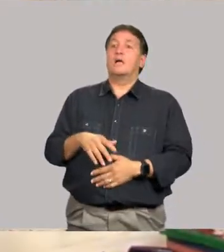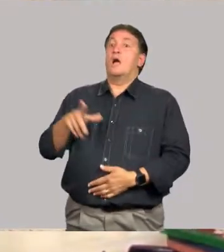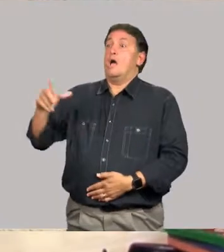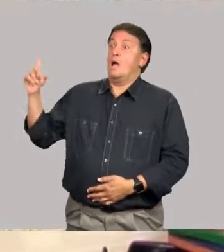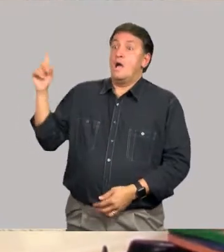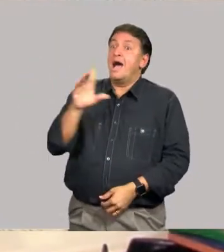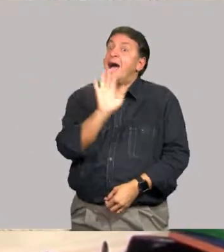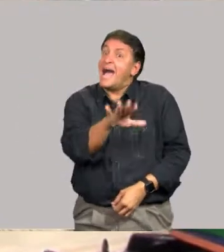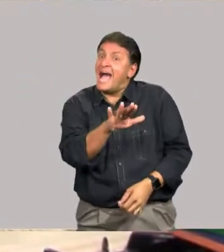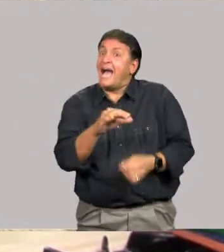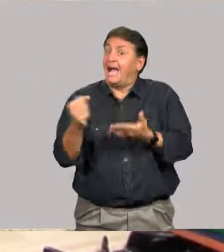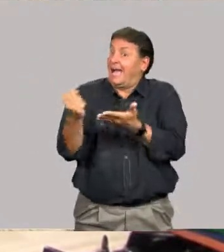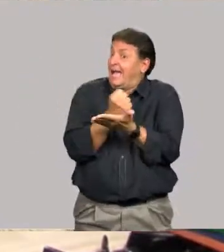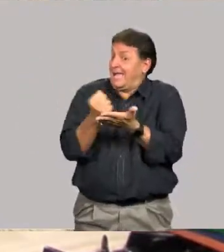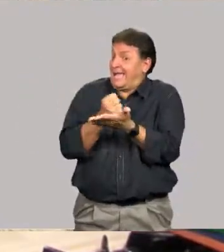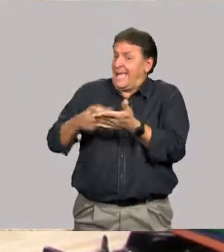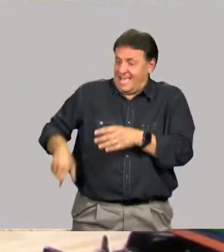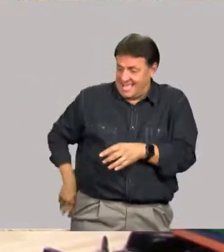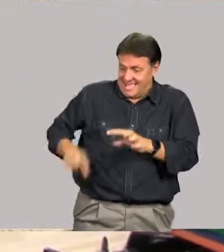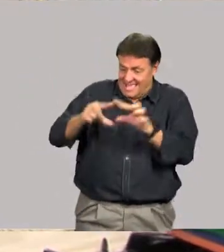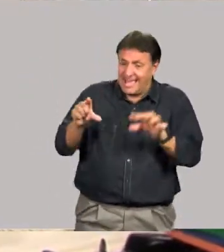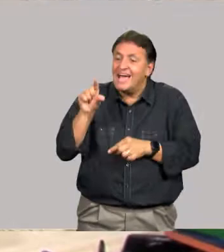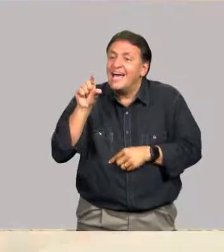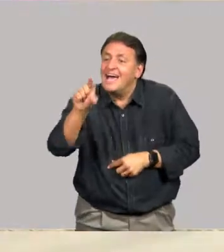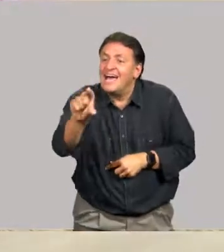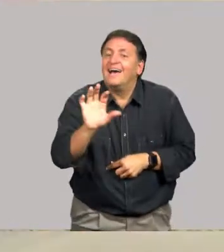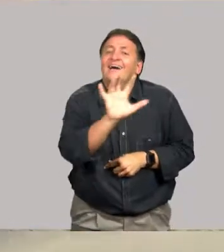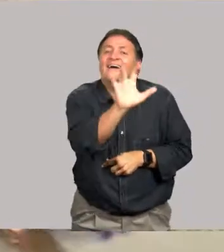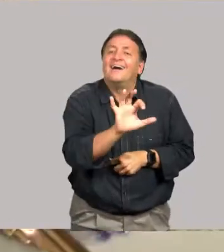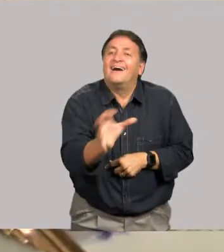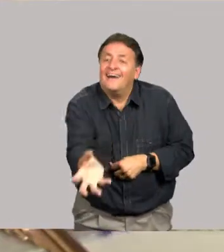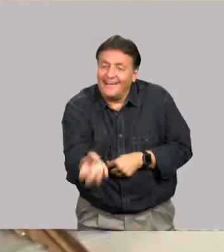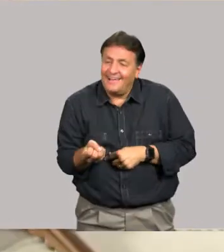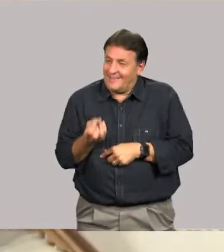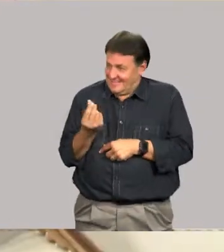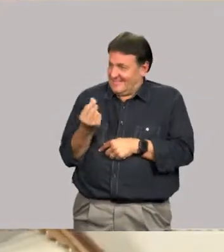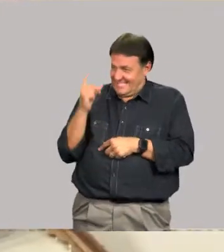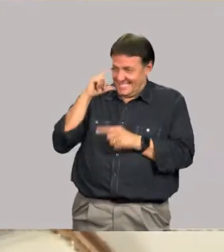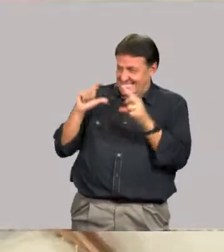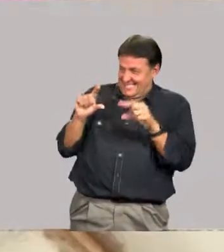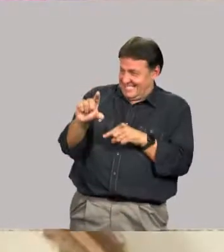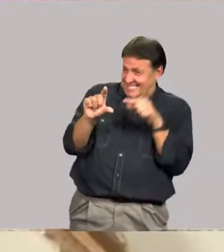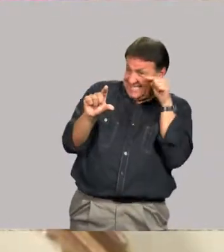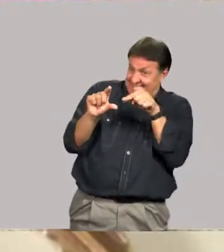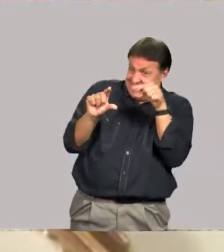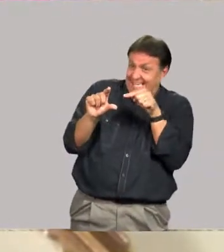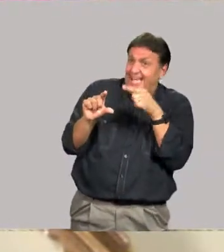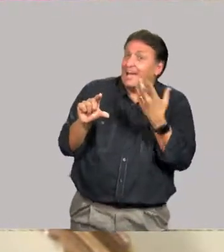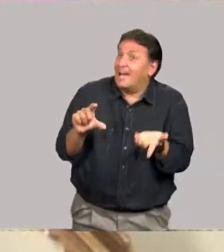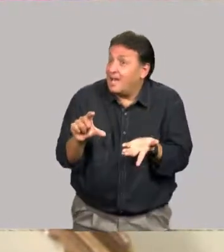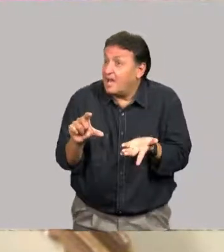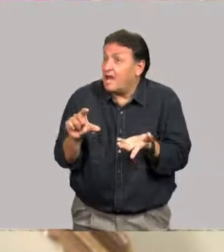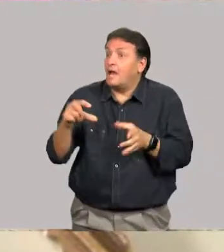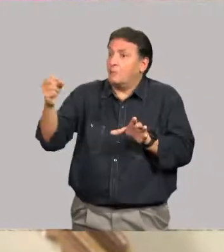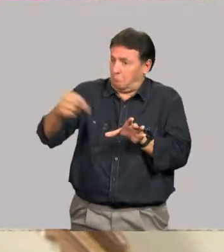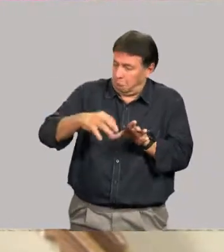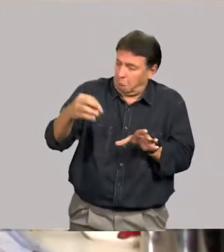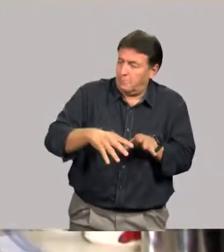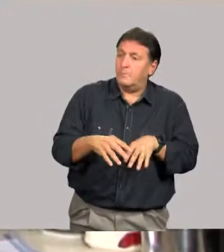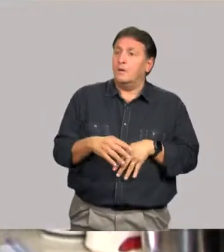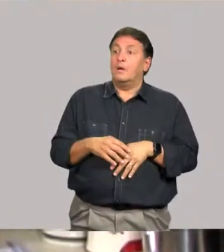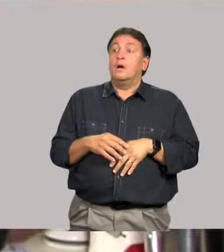at it, pack an extra set of car keys. Stranded away from home during a crisis with no car keys can be